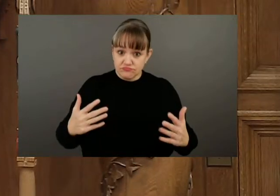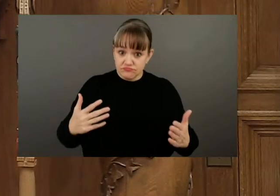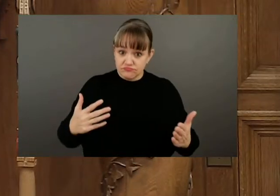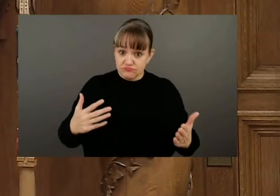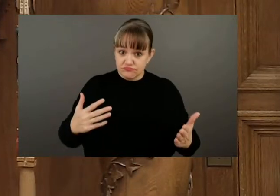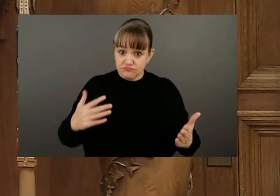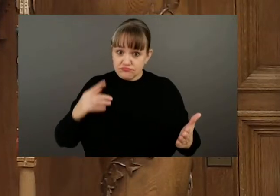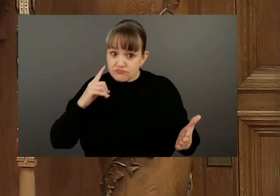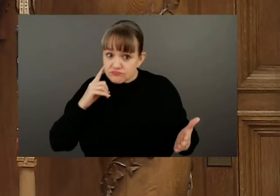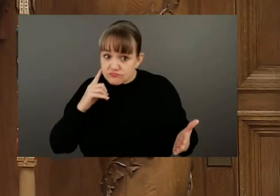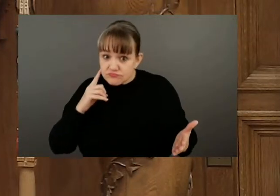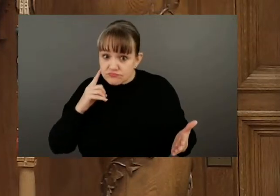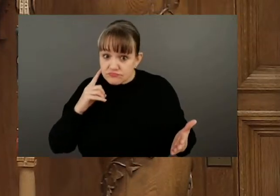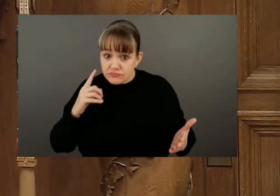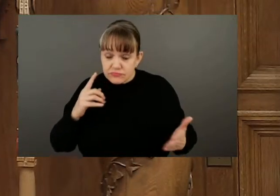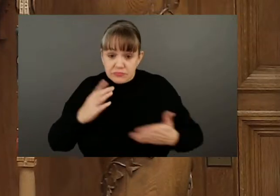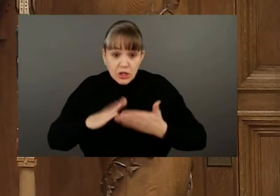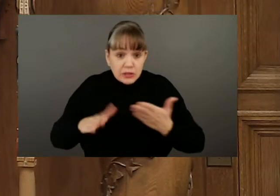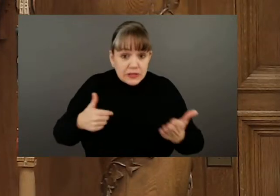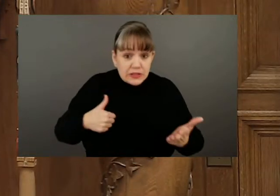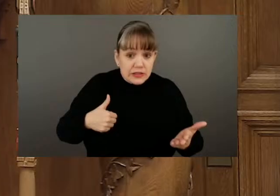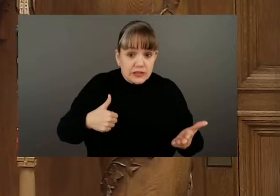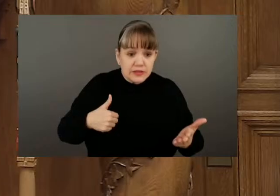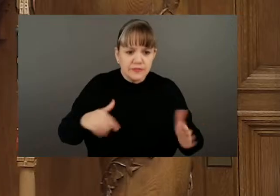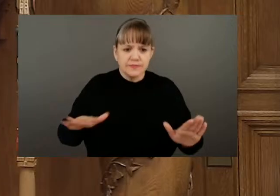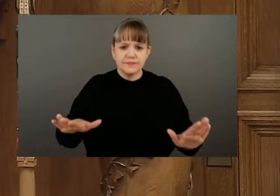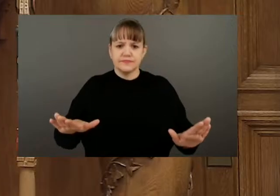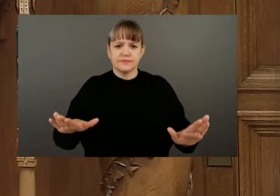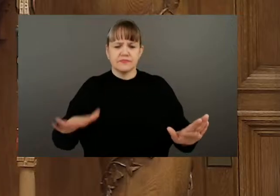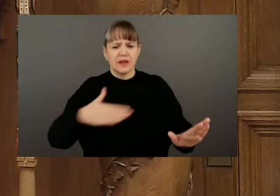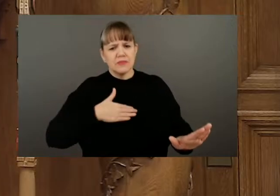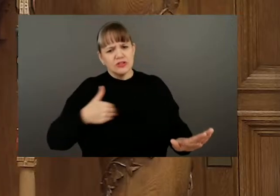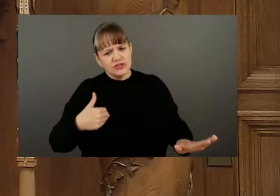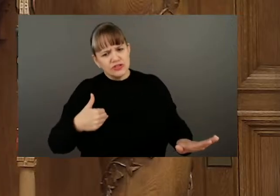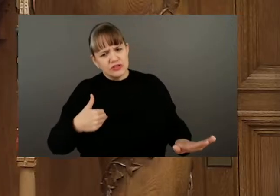Members? Member has supplemental?